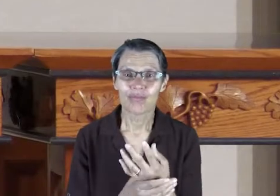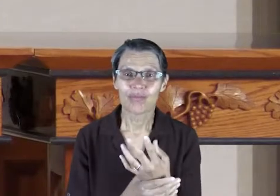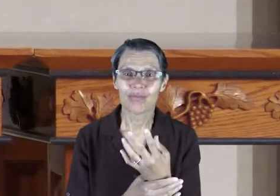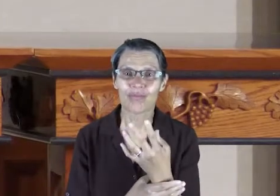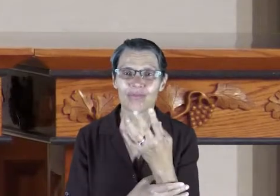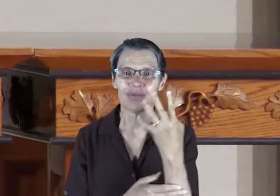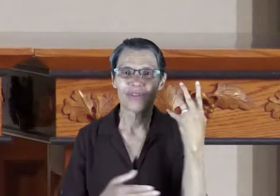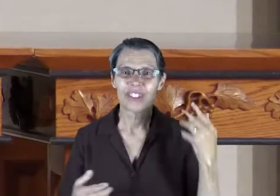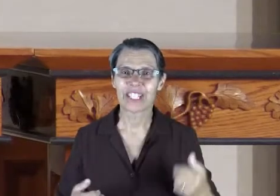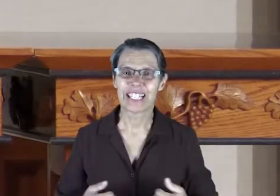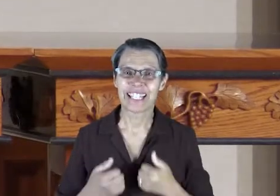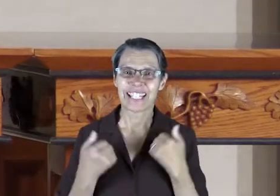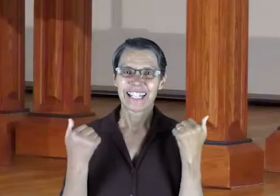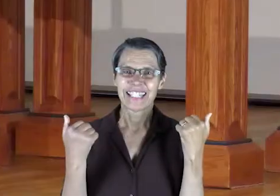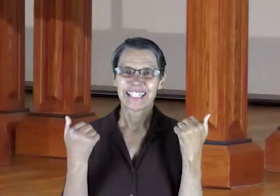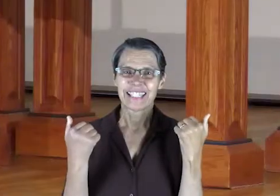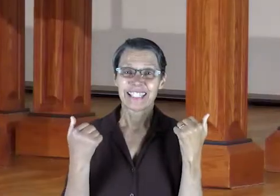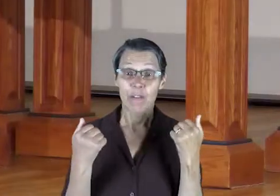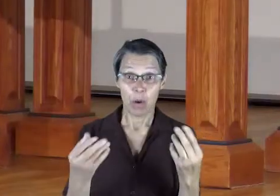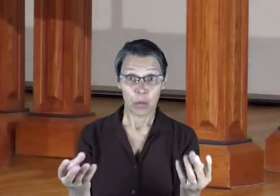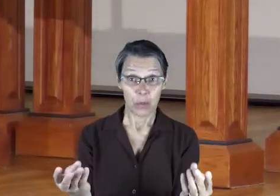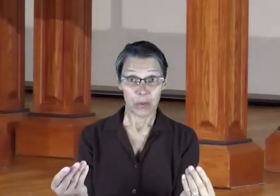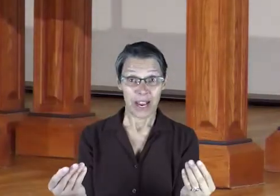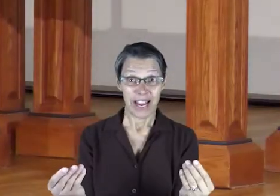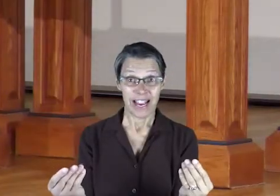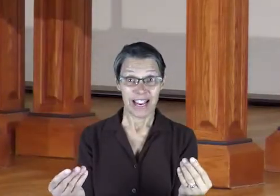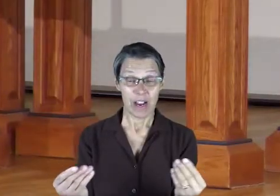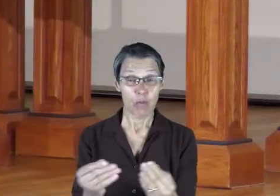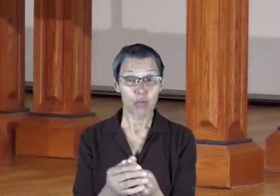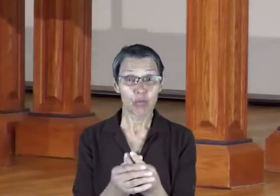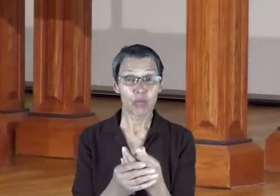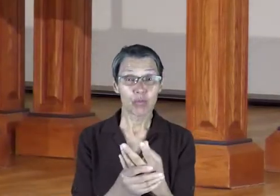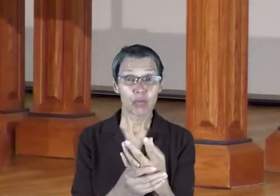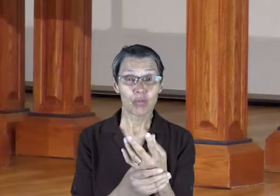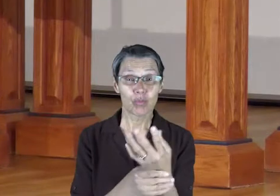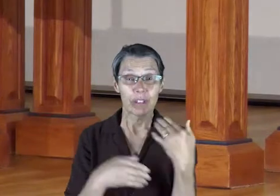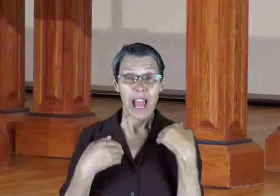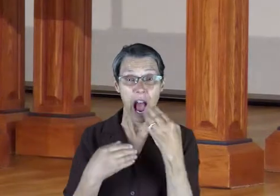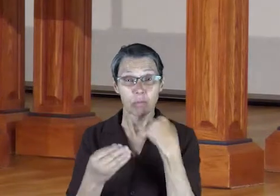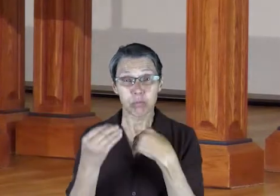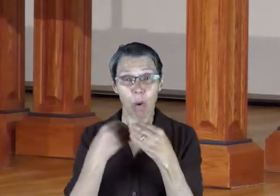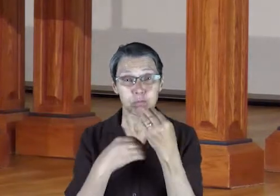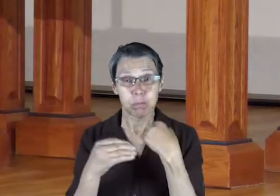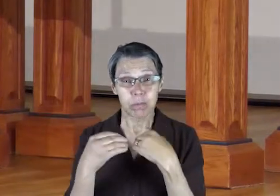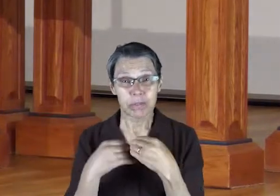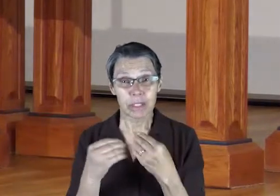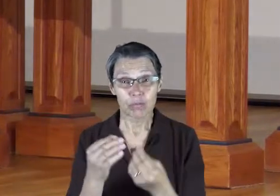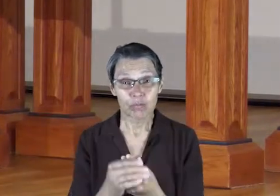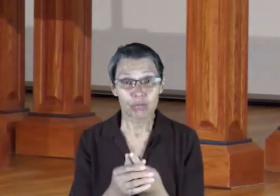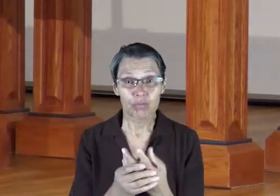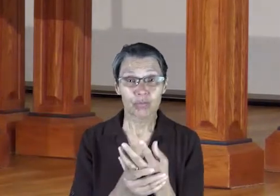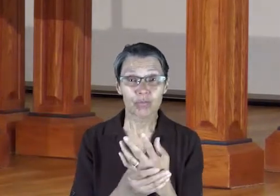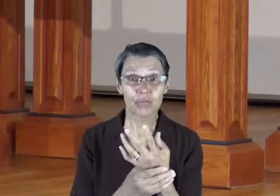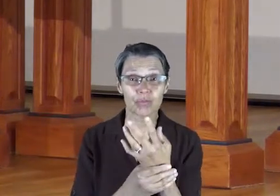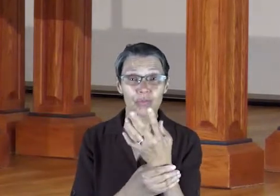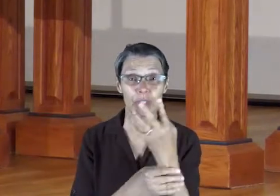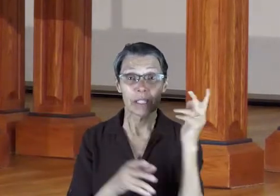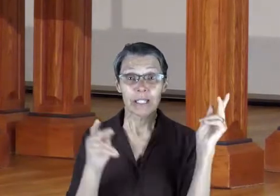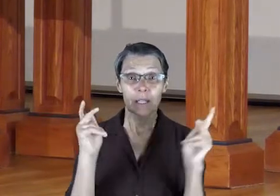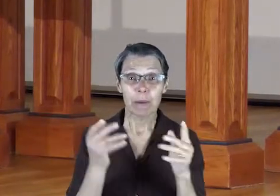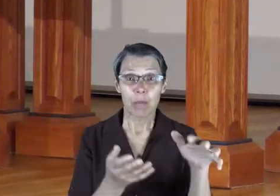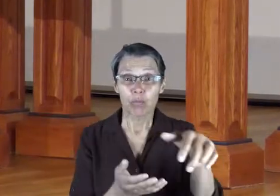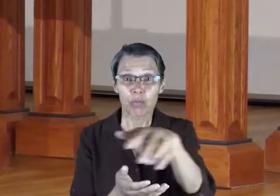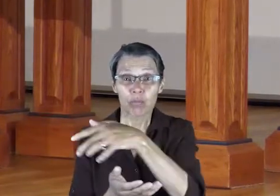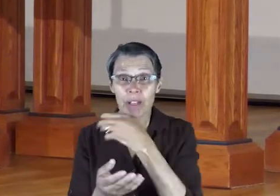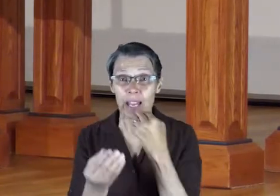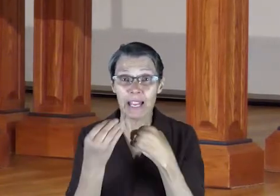grew. Out of the ground came the stuff that animals ate and that they ate, and that's what kept